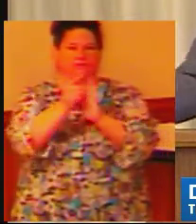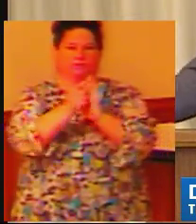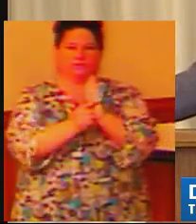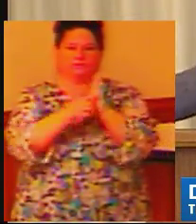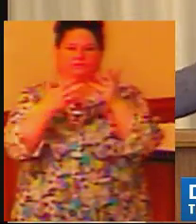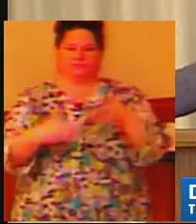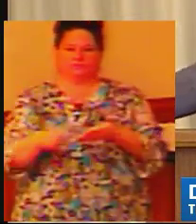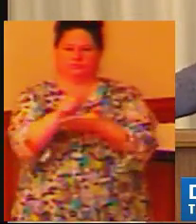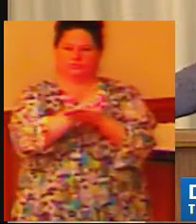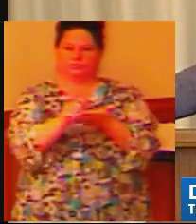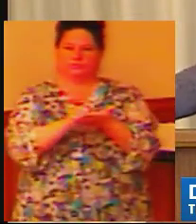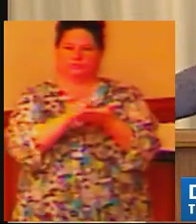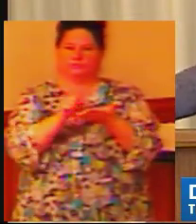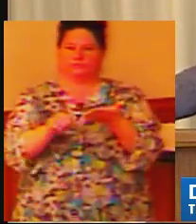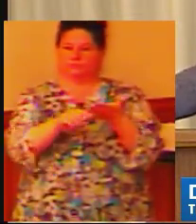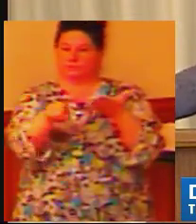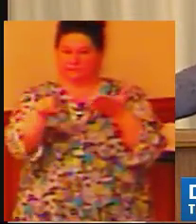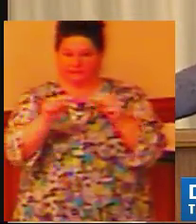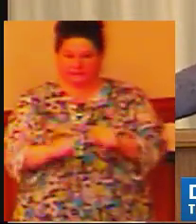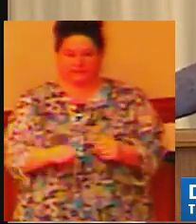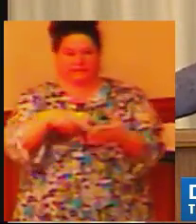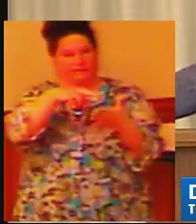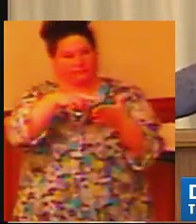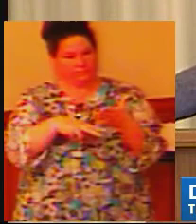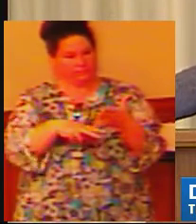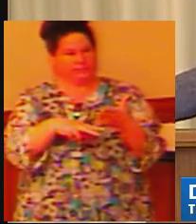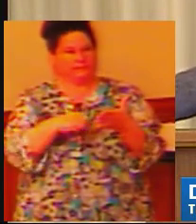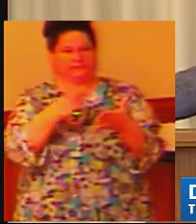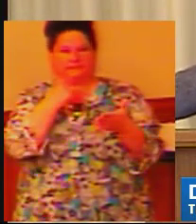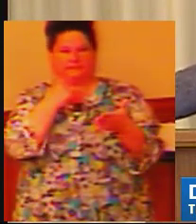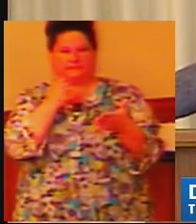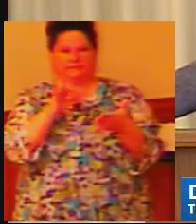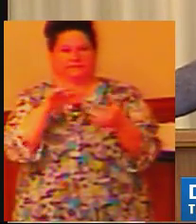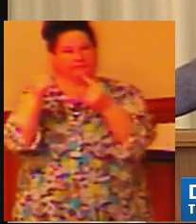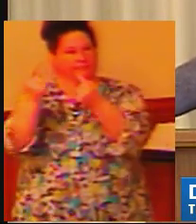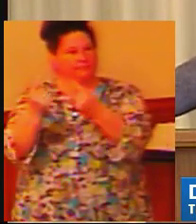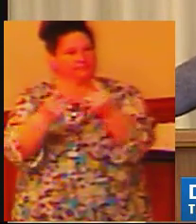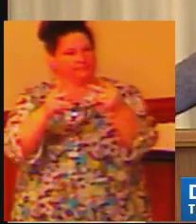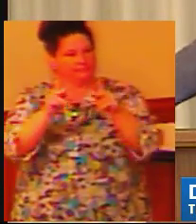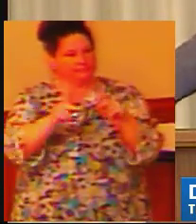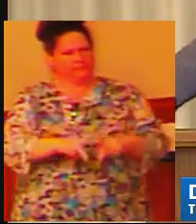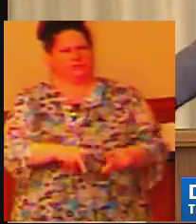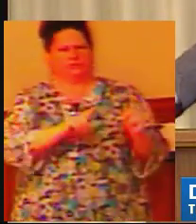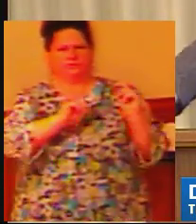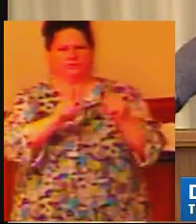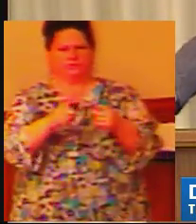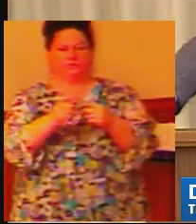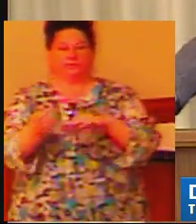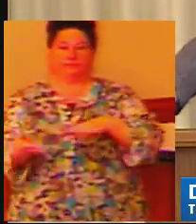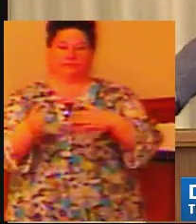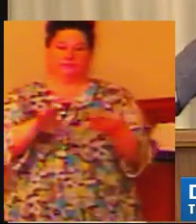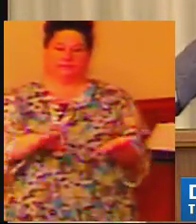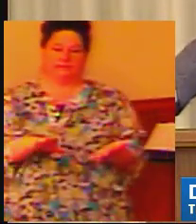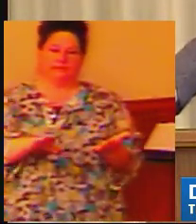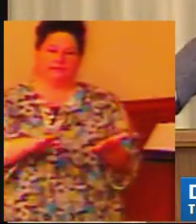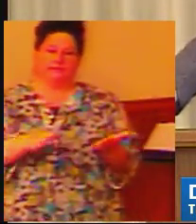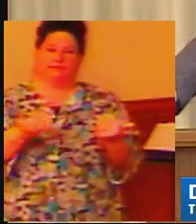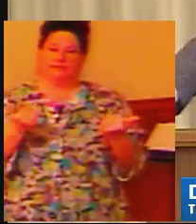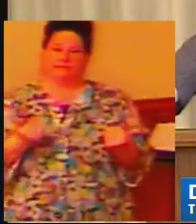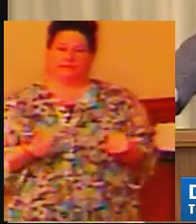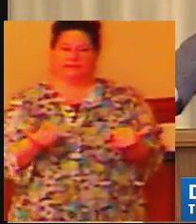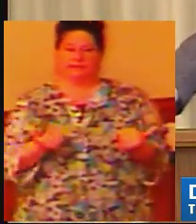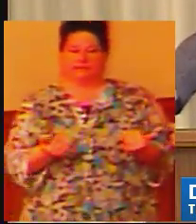written, so he could read it. And he says, well, if somebody comes back from the dead, and in this day and age, right